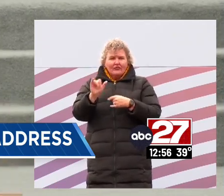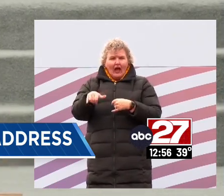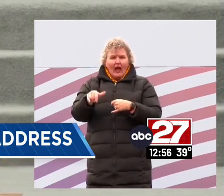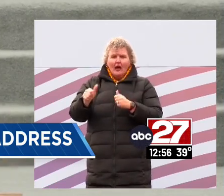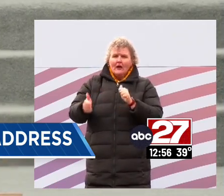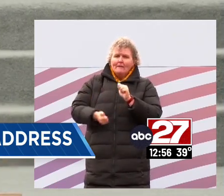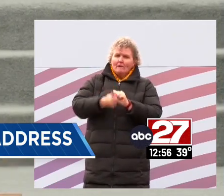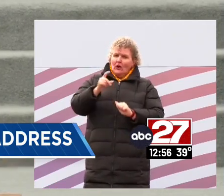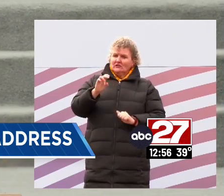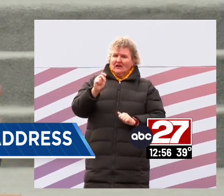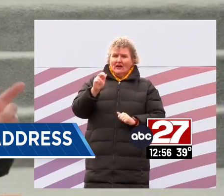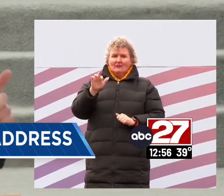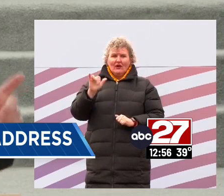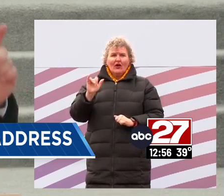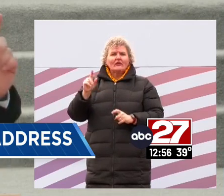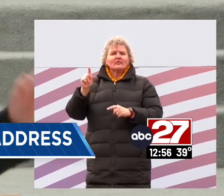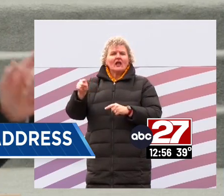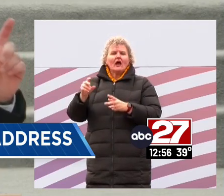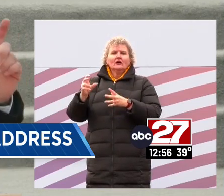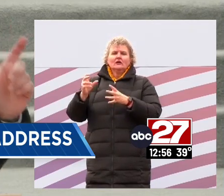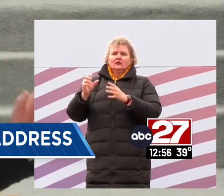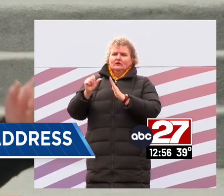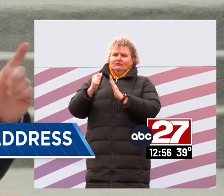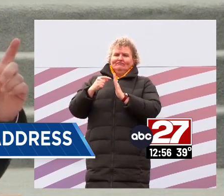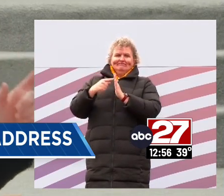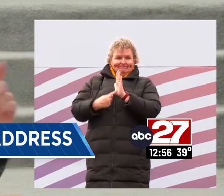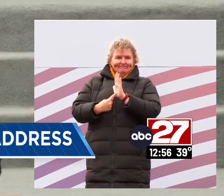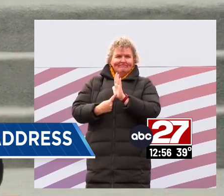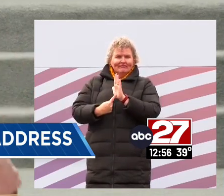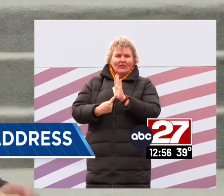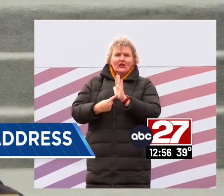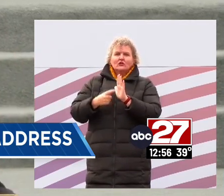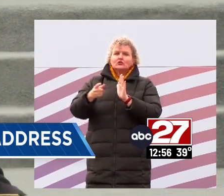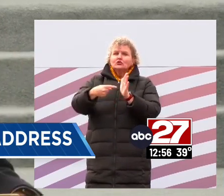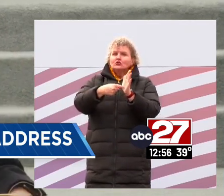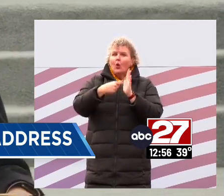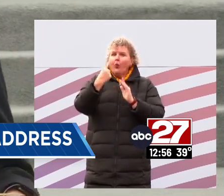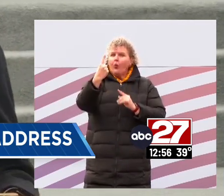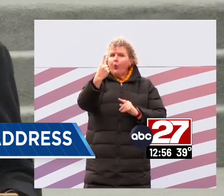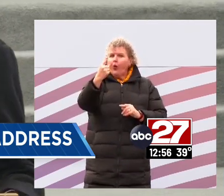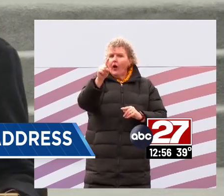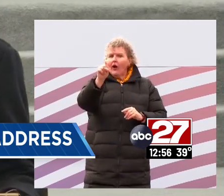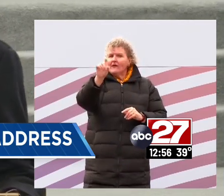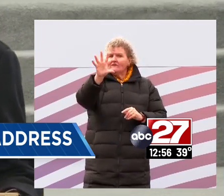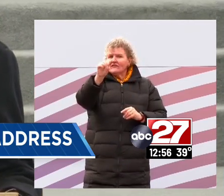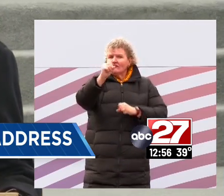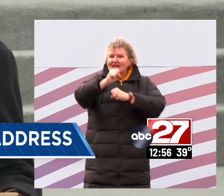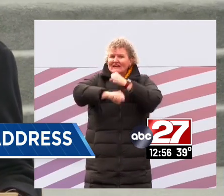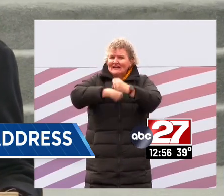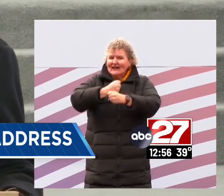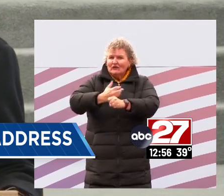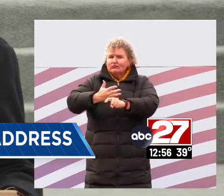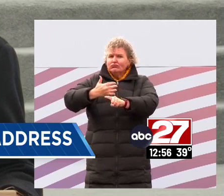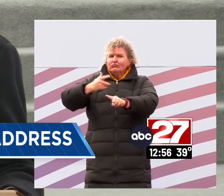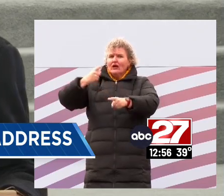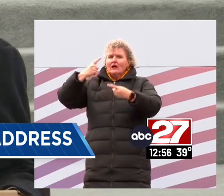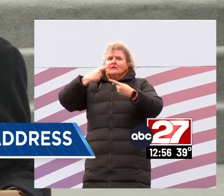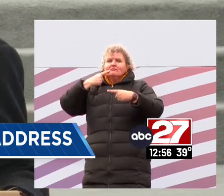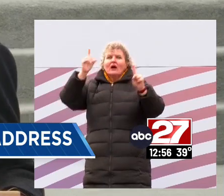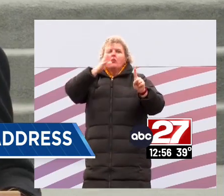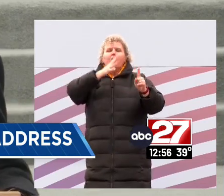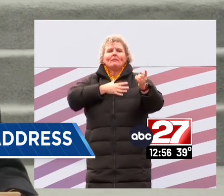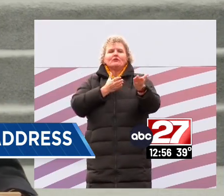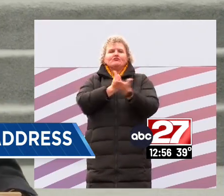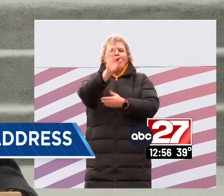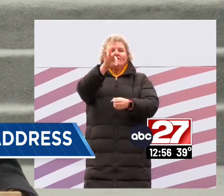its time. But it still took 150 years for women to gain the right to vote. Pennsylvania